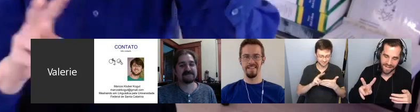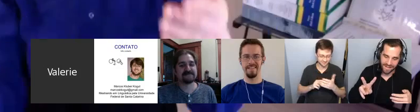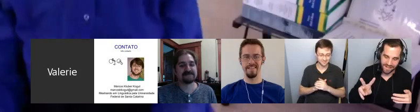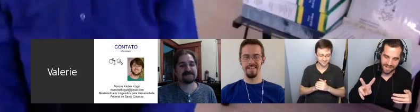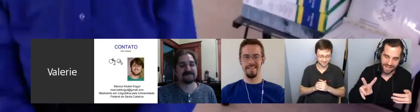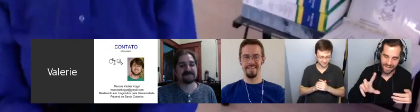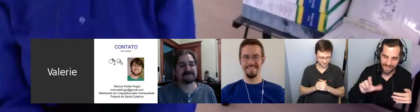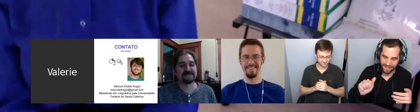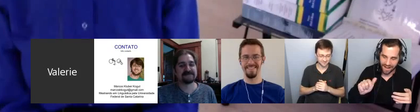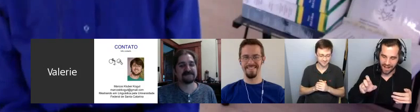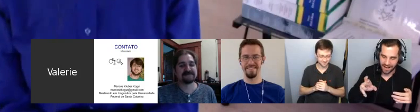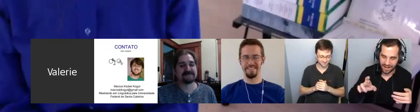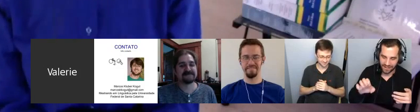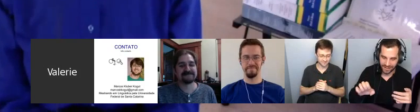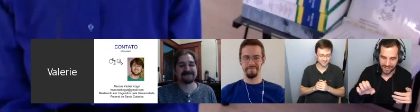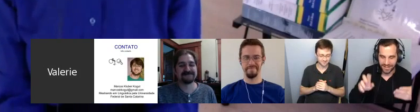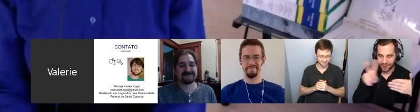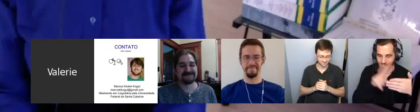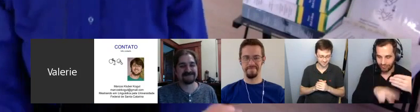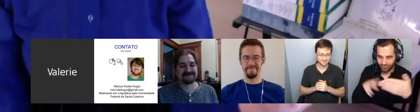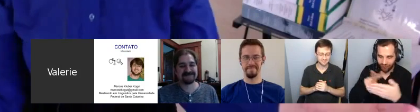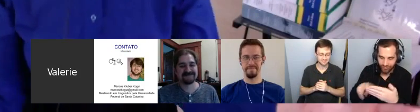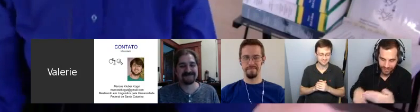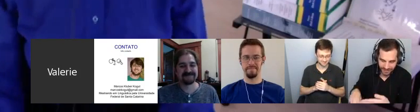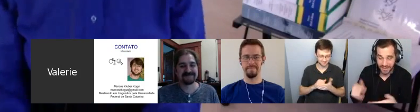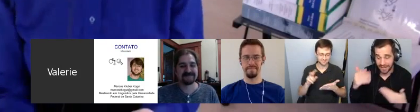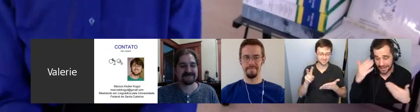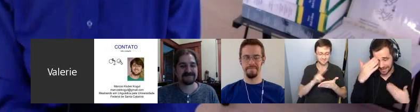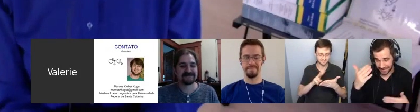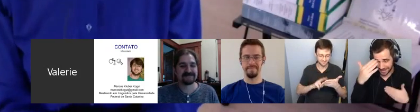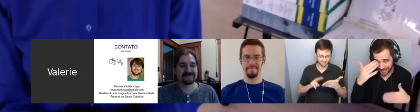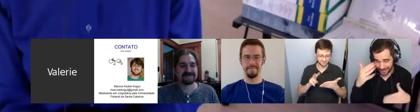I was like this. So thank you very much for a beautiful day today.